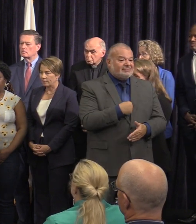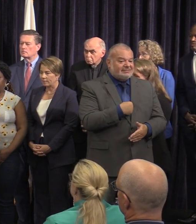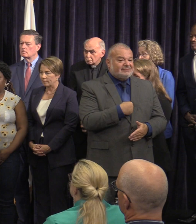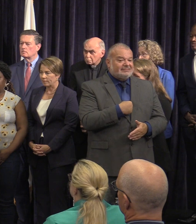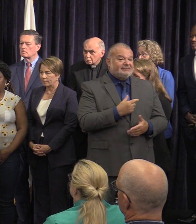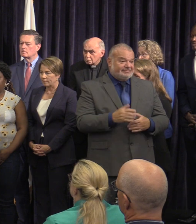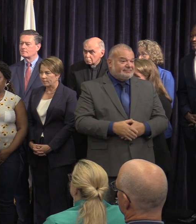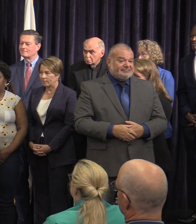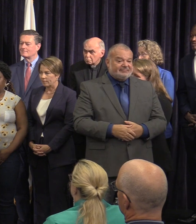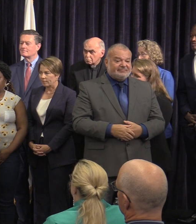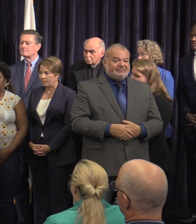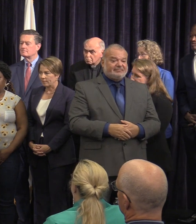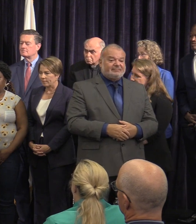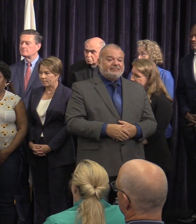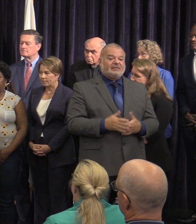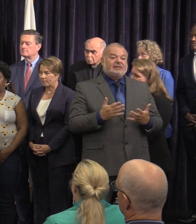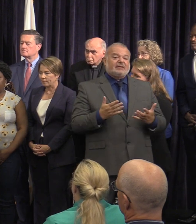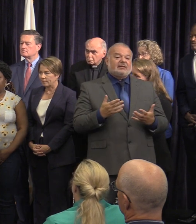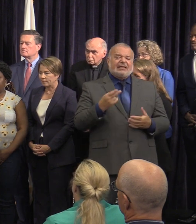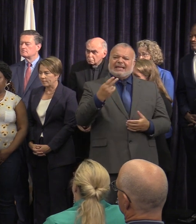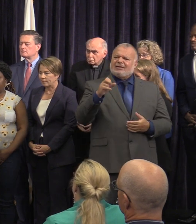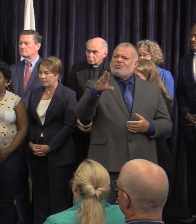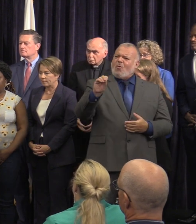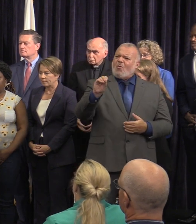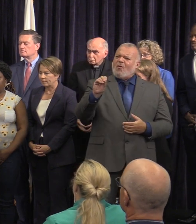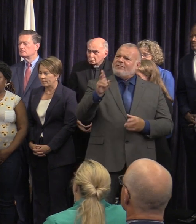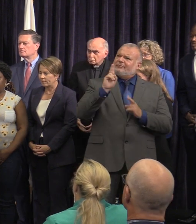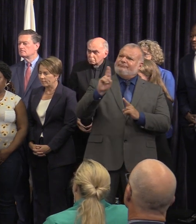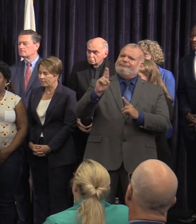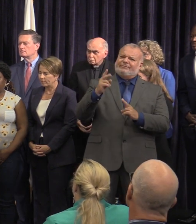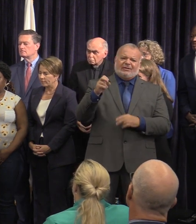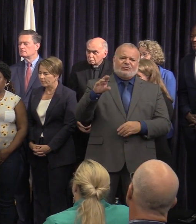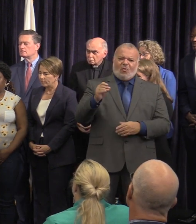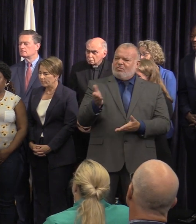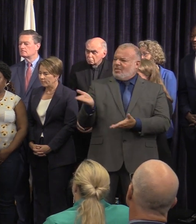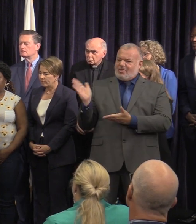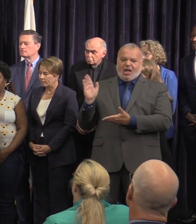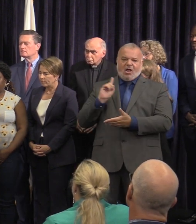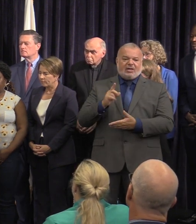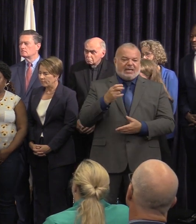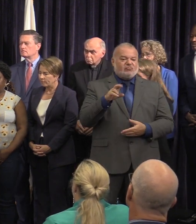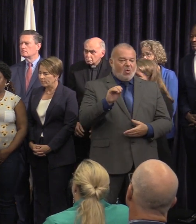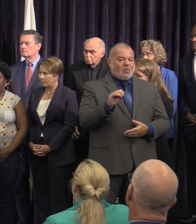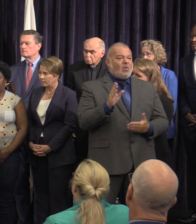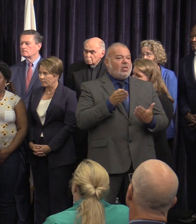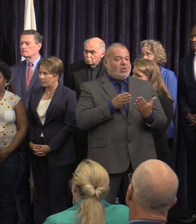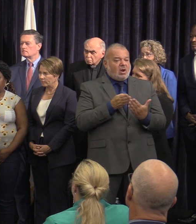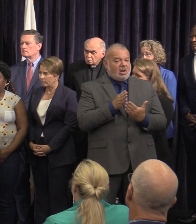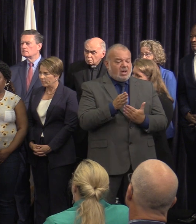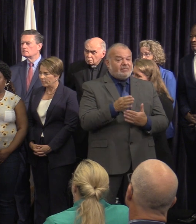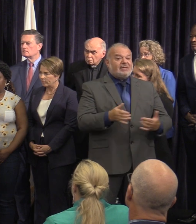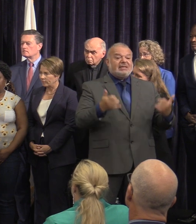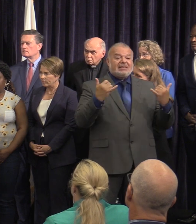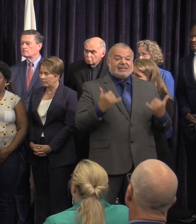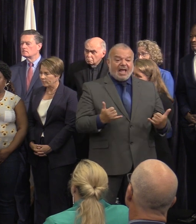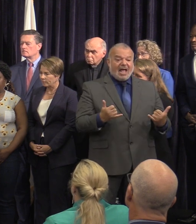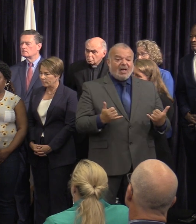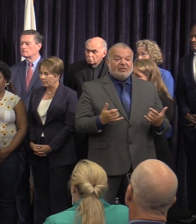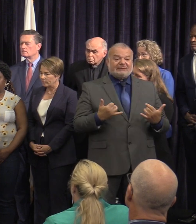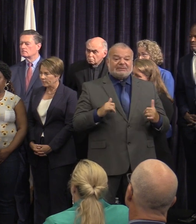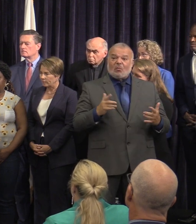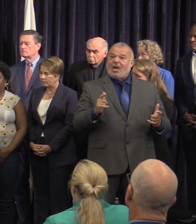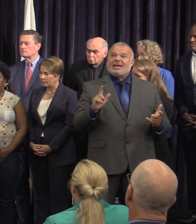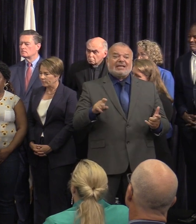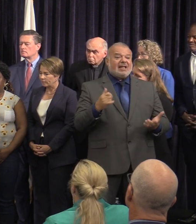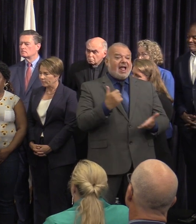call them my heroes, because when we look at what they've gone through, to where they are now, and still they want to help, still